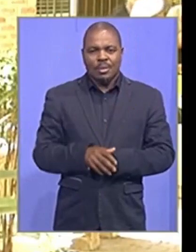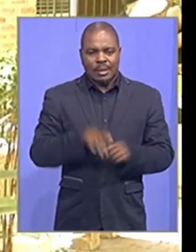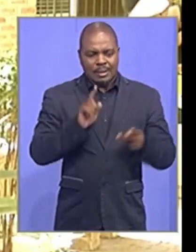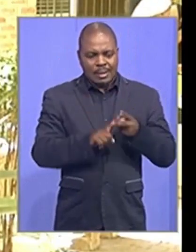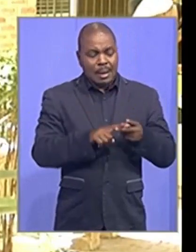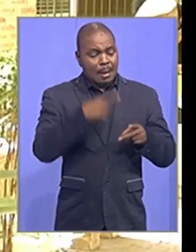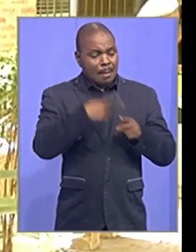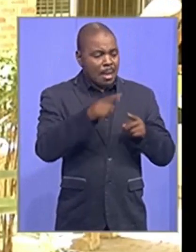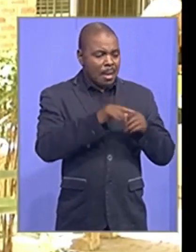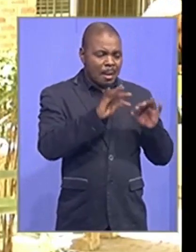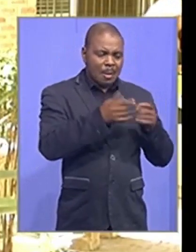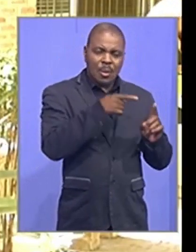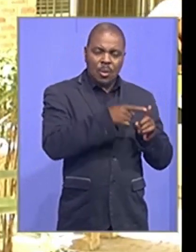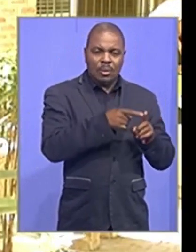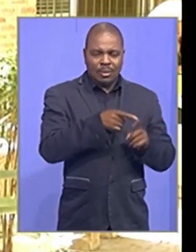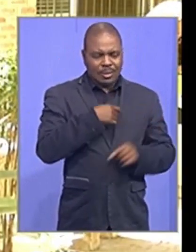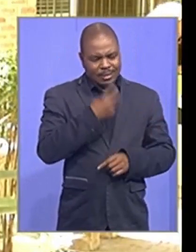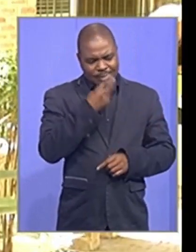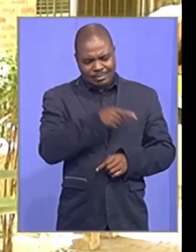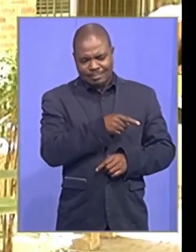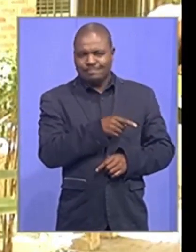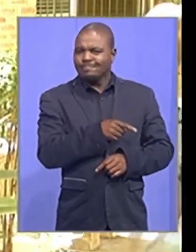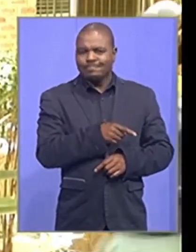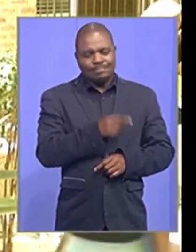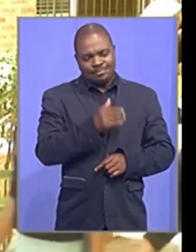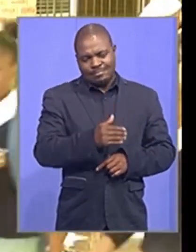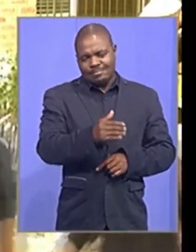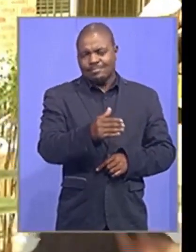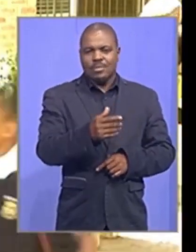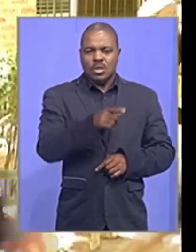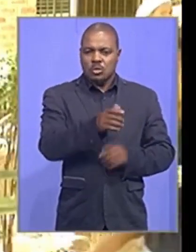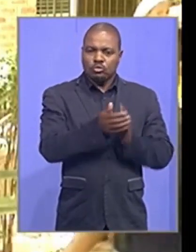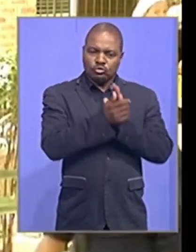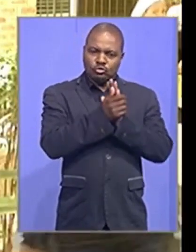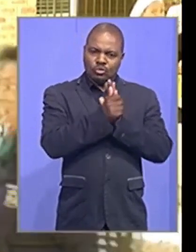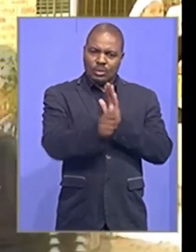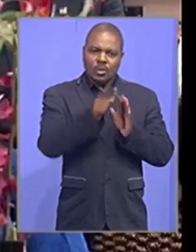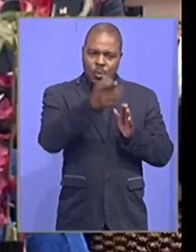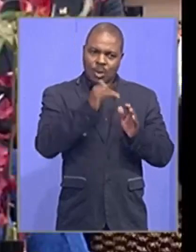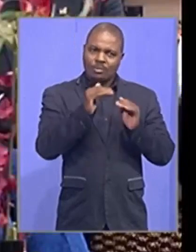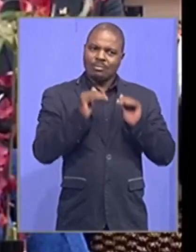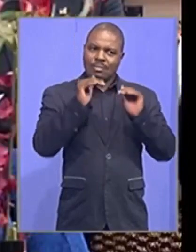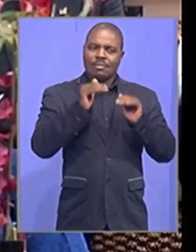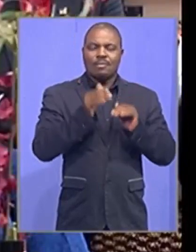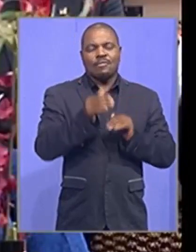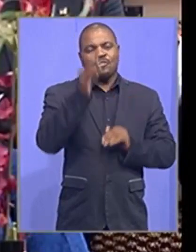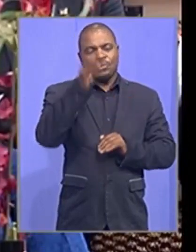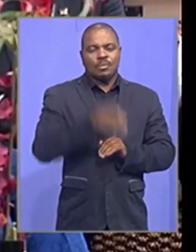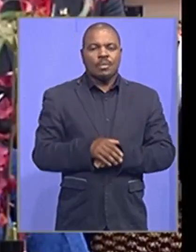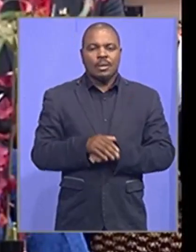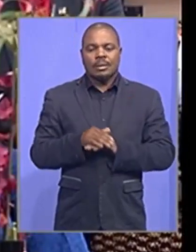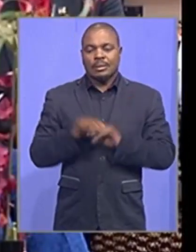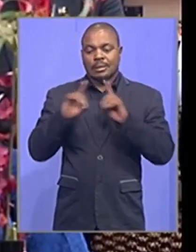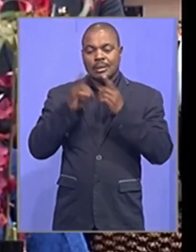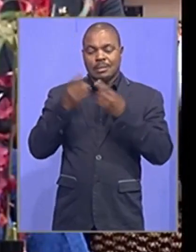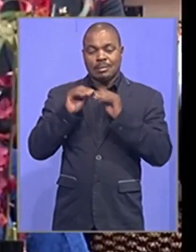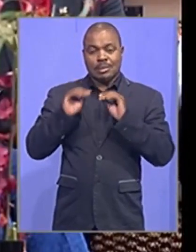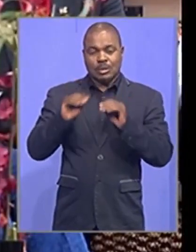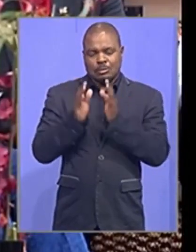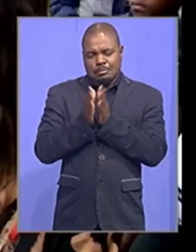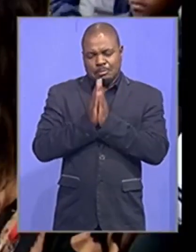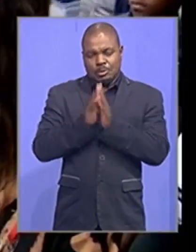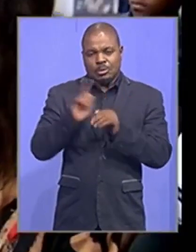ka tone o montsha hore hona ho tlang go yena hore talent ya wa tsa pele. Lefapha la thuto le entse kgoeletso ya